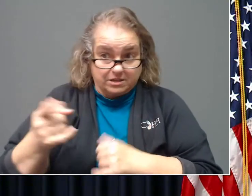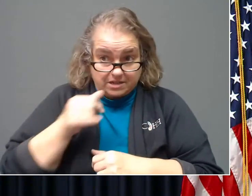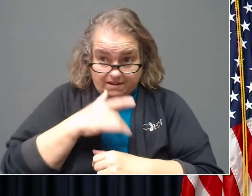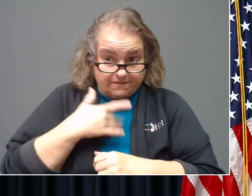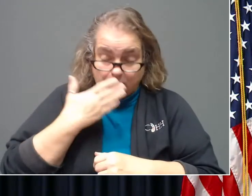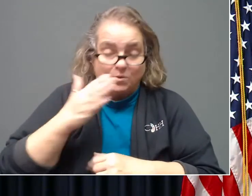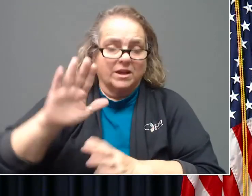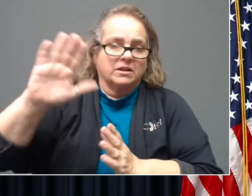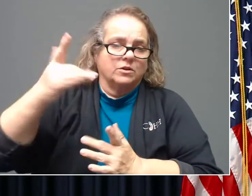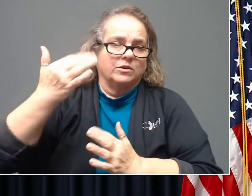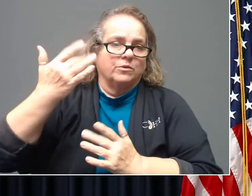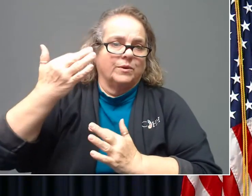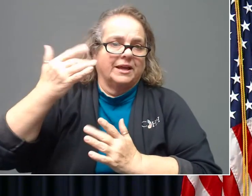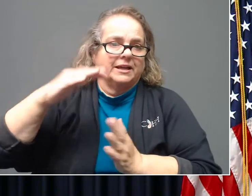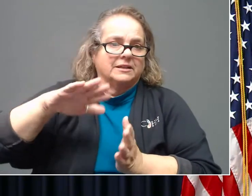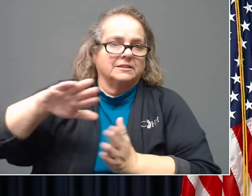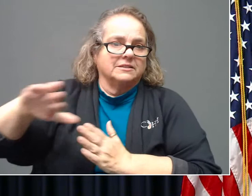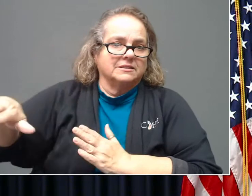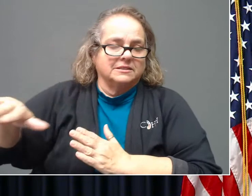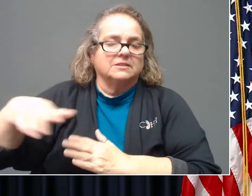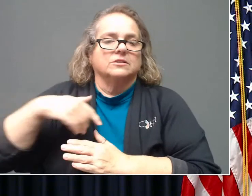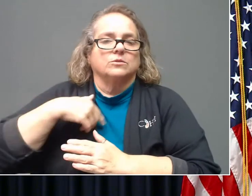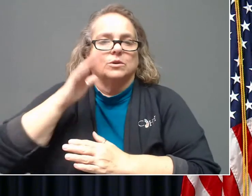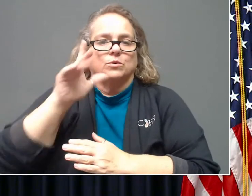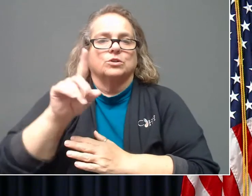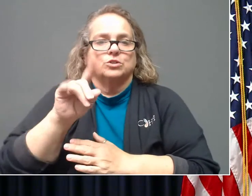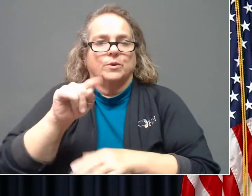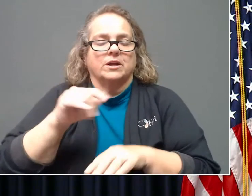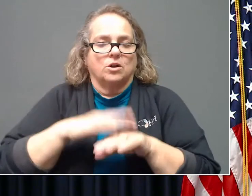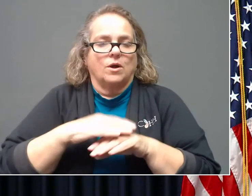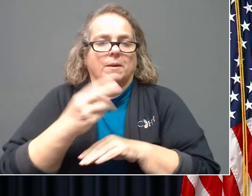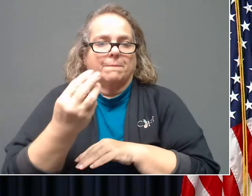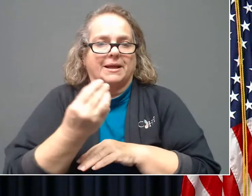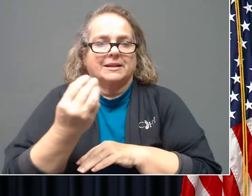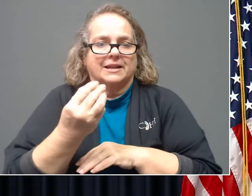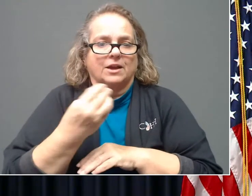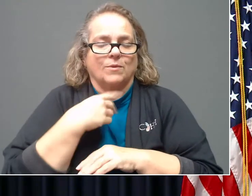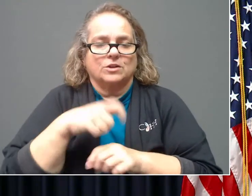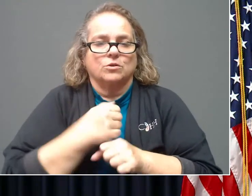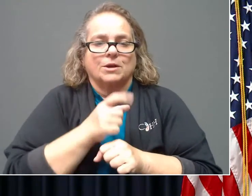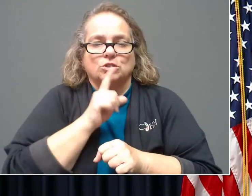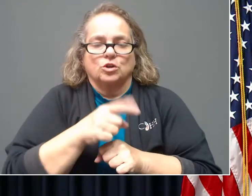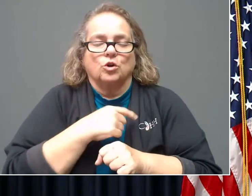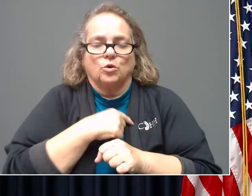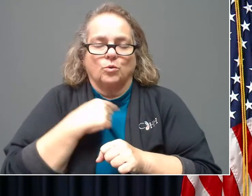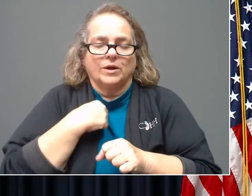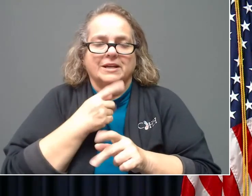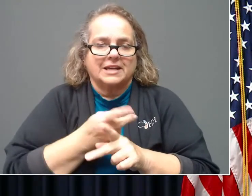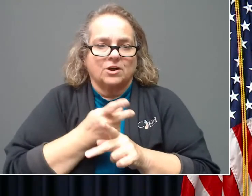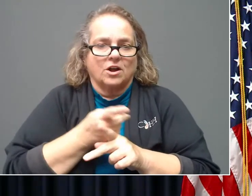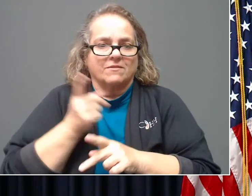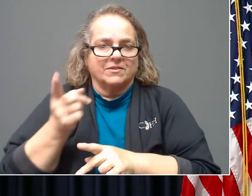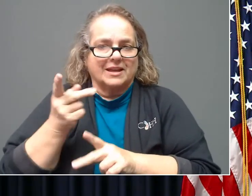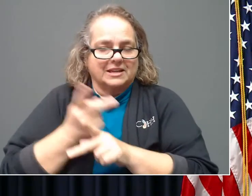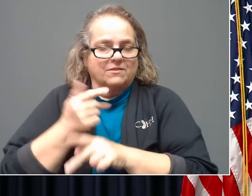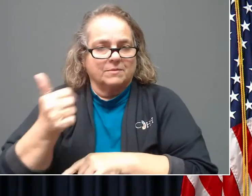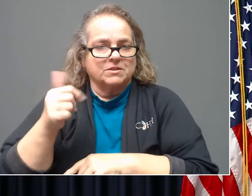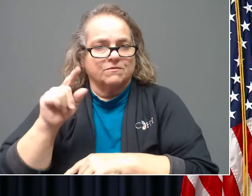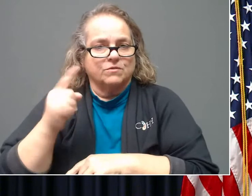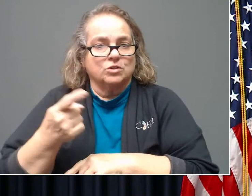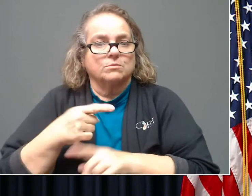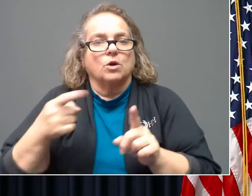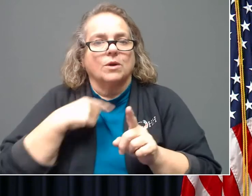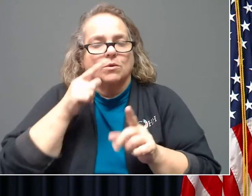sure that we look out after them first. But we're going to be able to show you